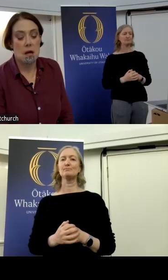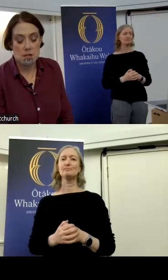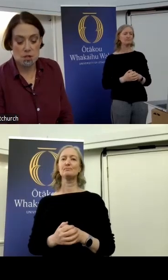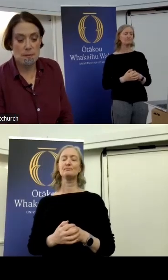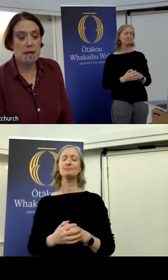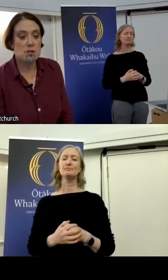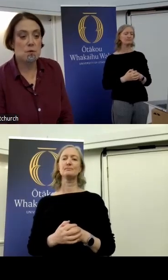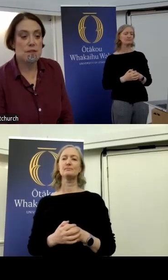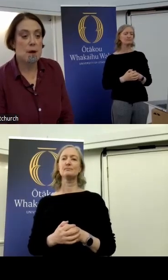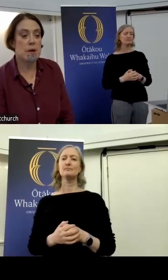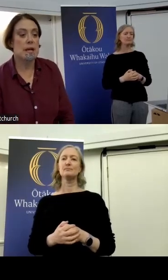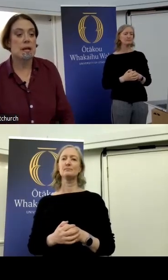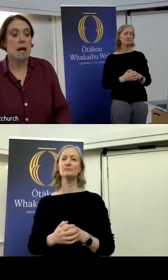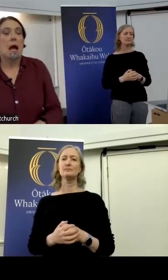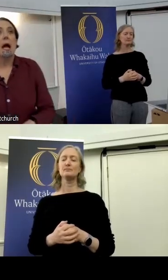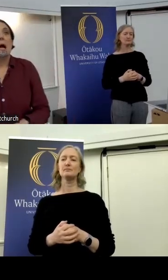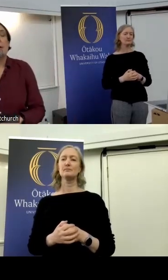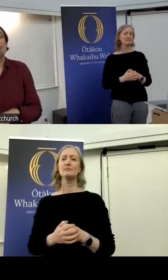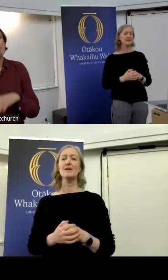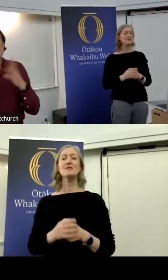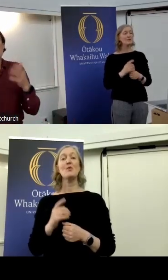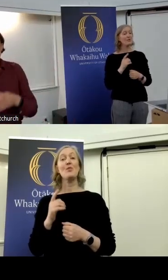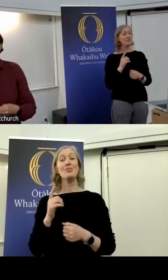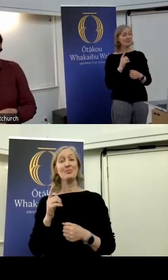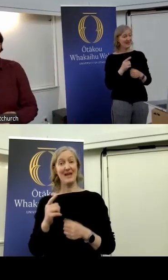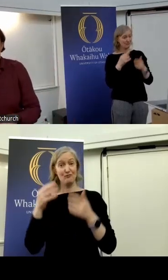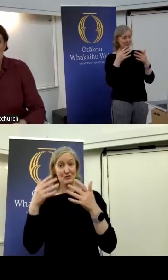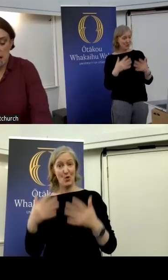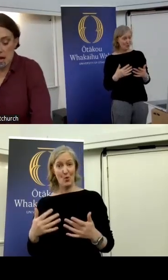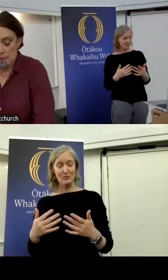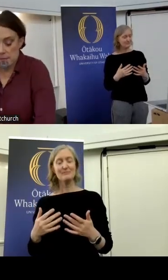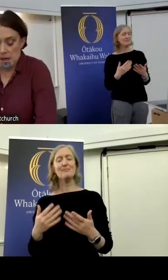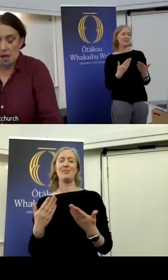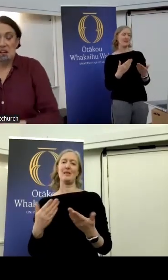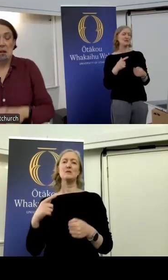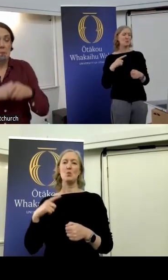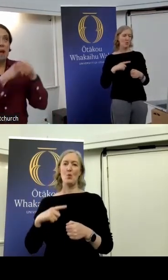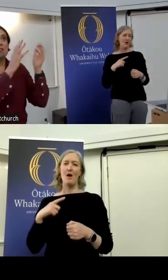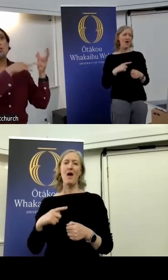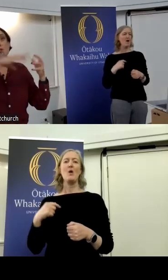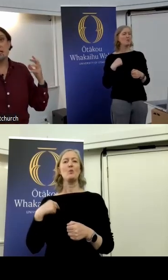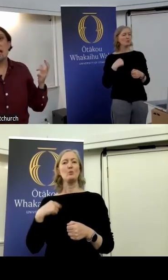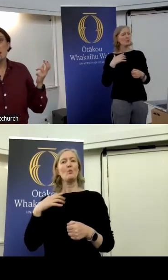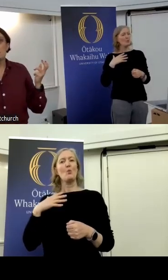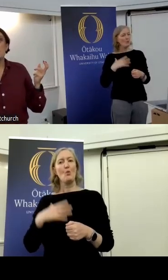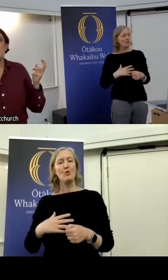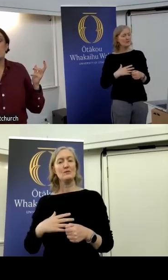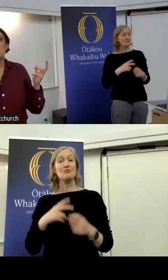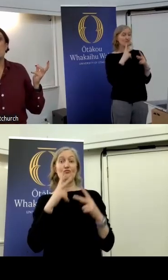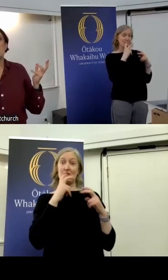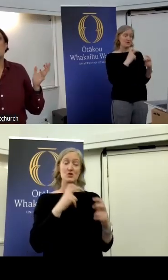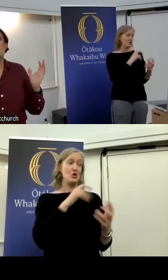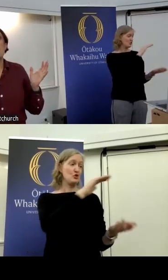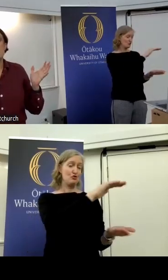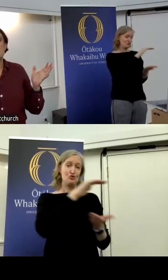us to make sure that we not only manage to translate